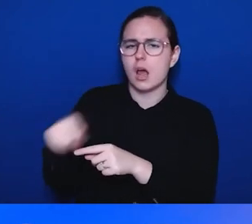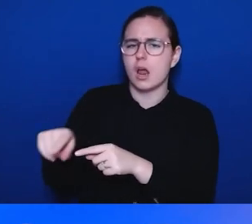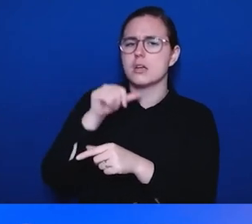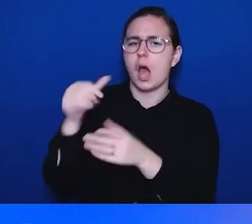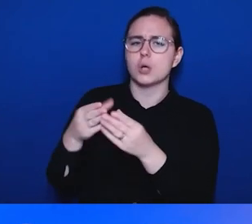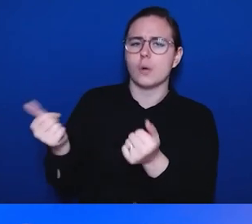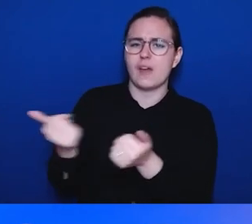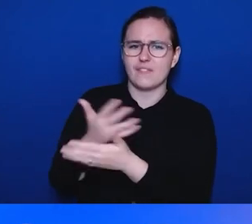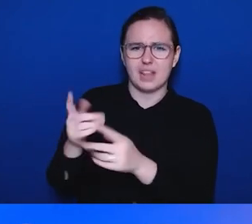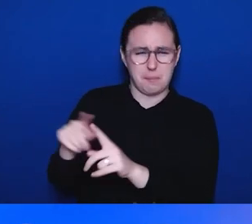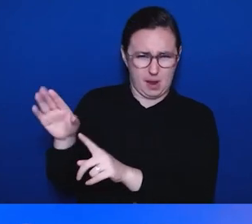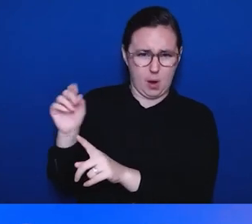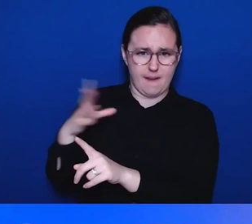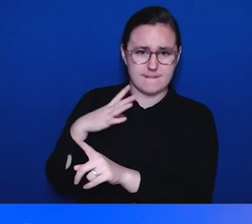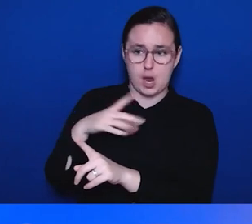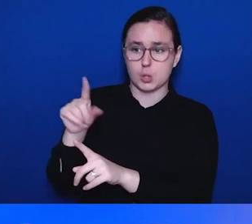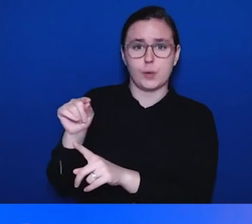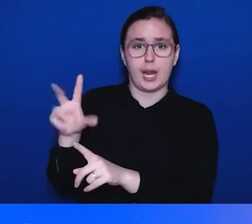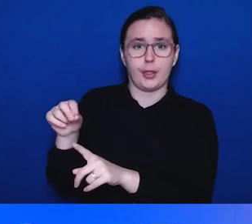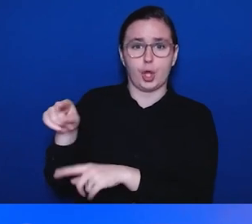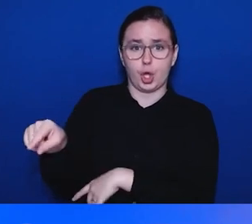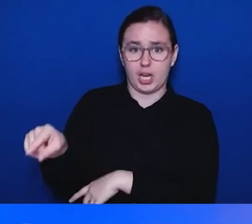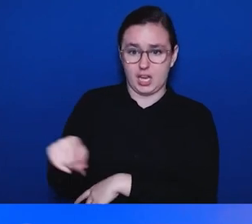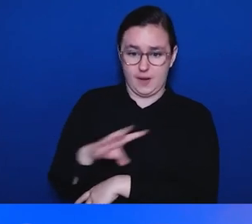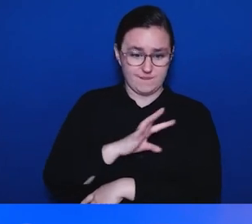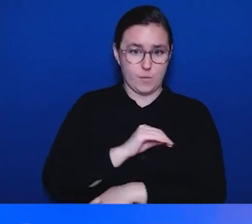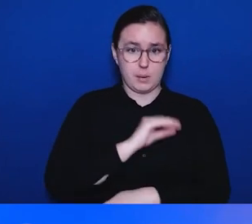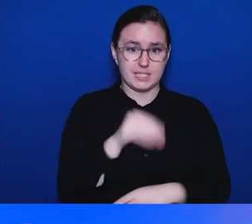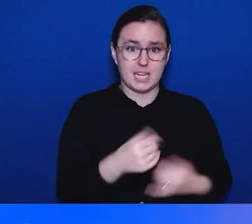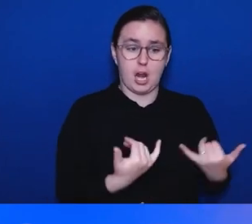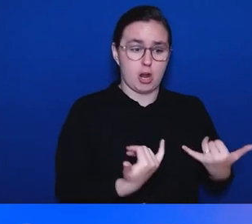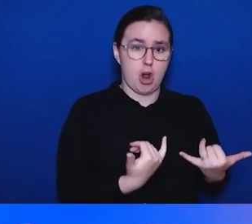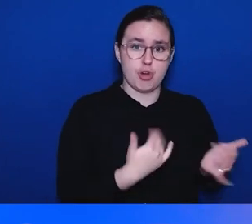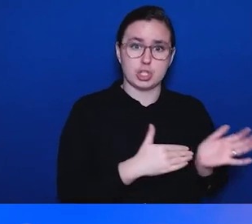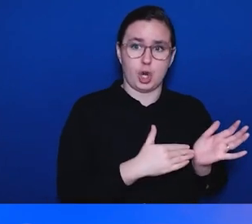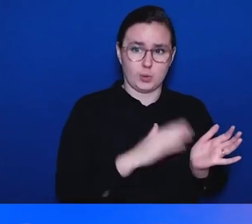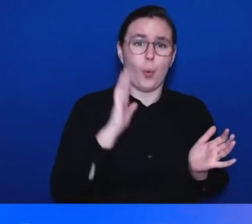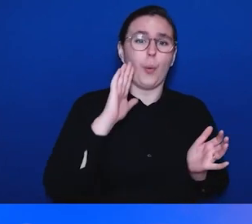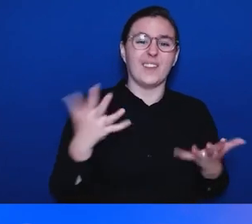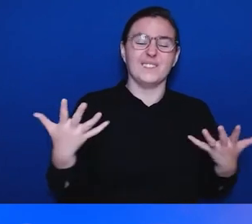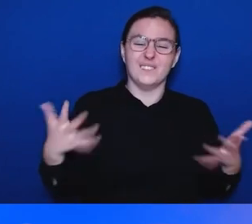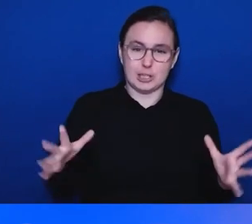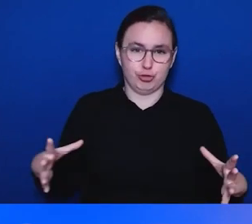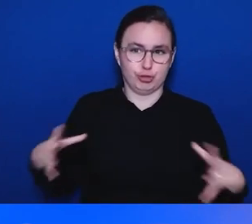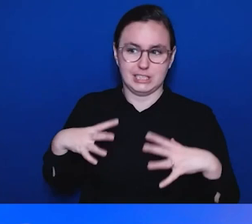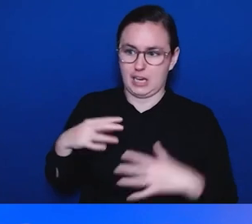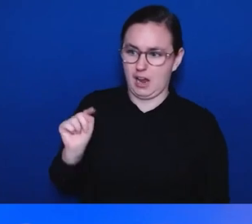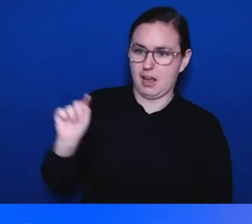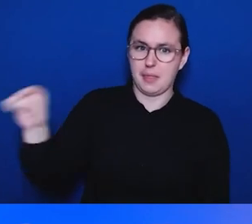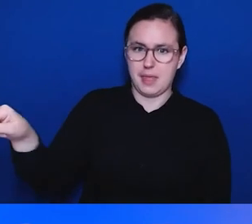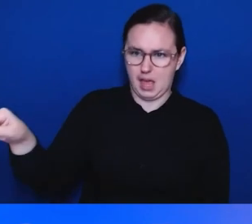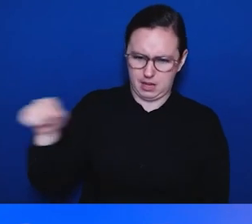And you mentioned it's not the full fix, but by 2030, the estimations are that 40% of doctors will have